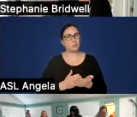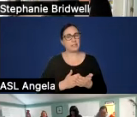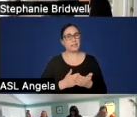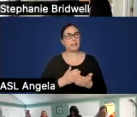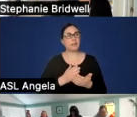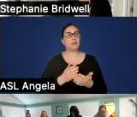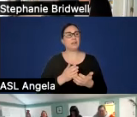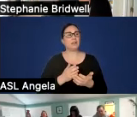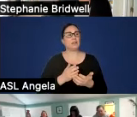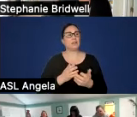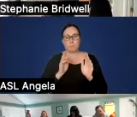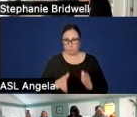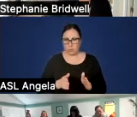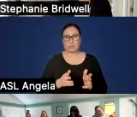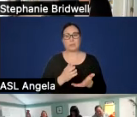kind of